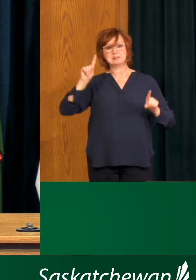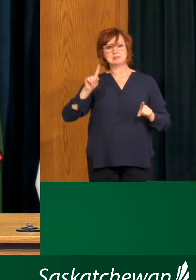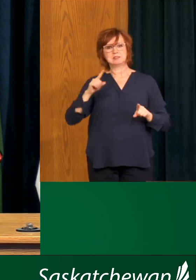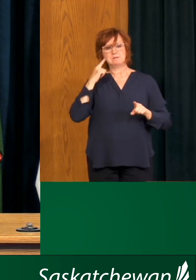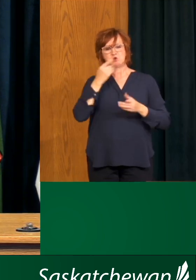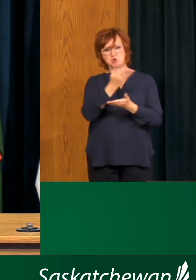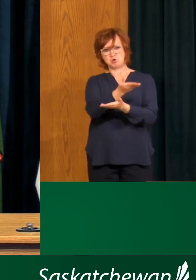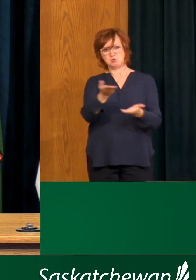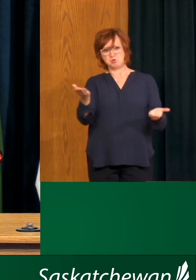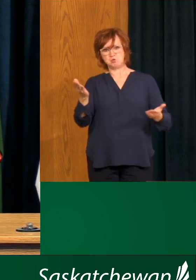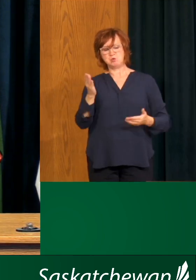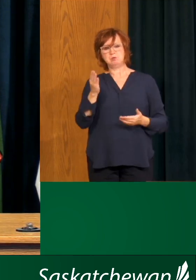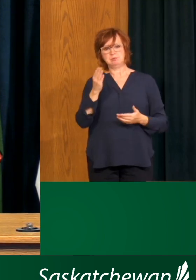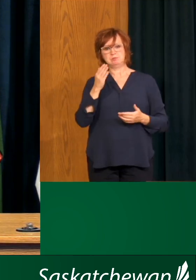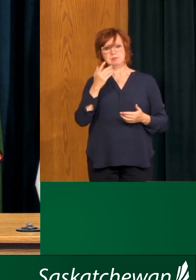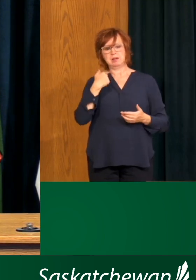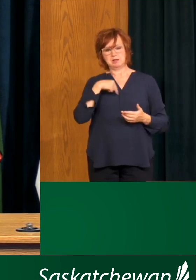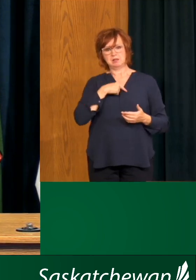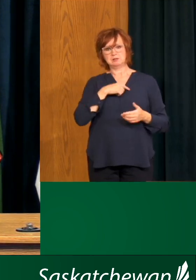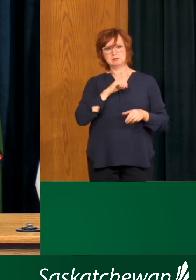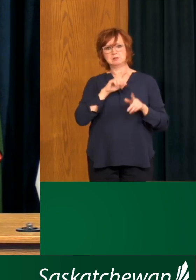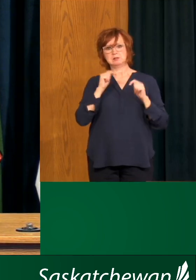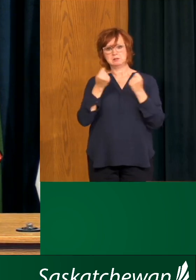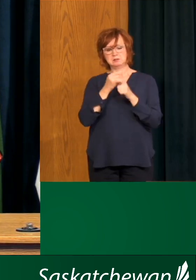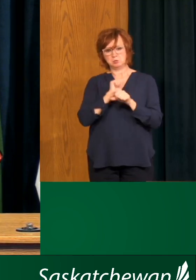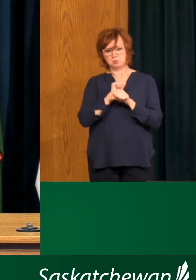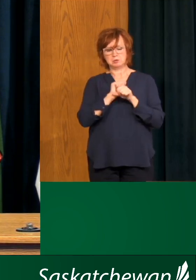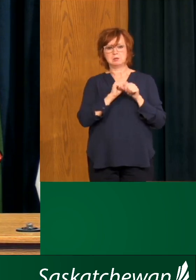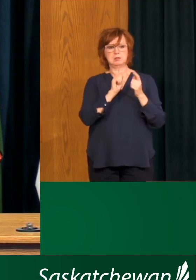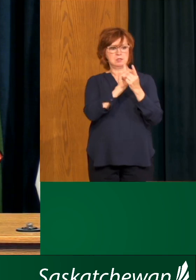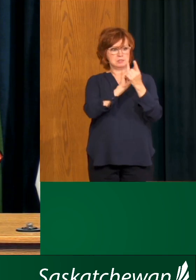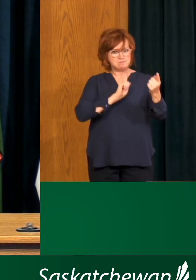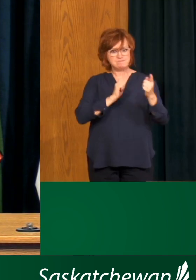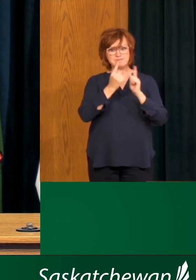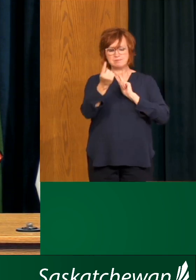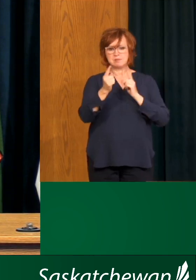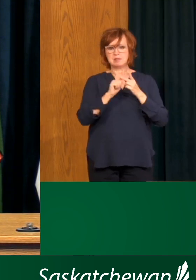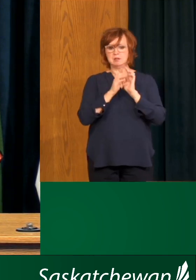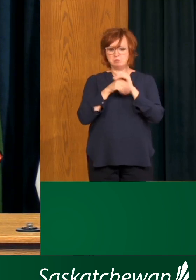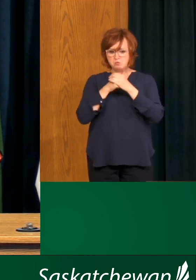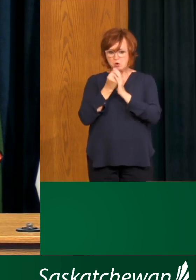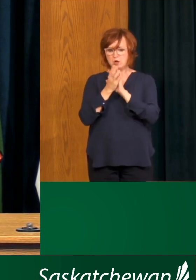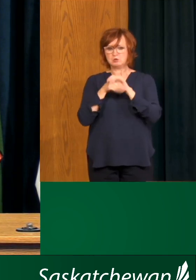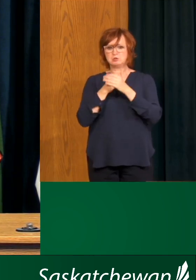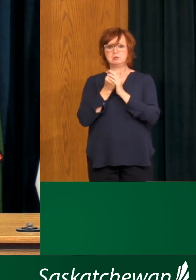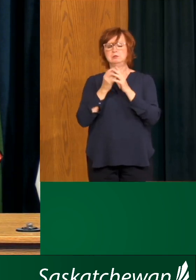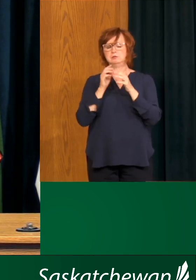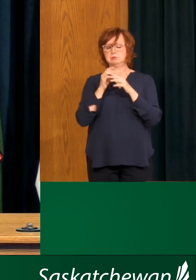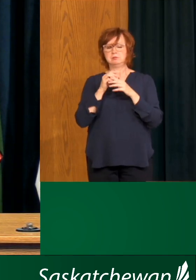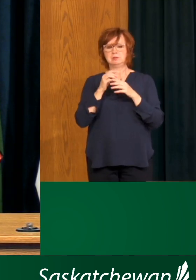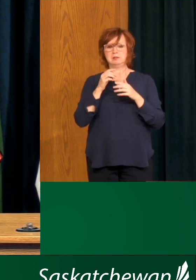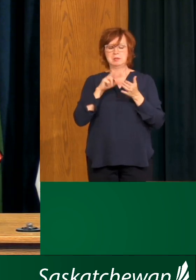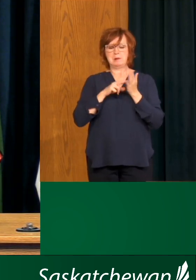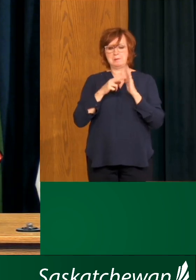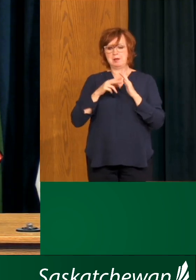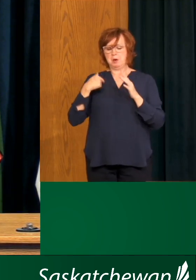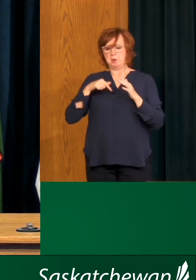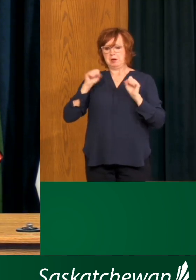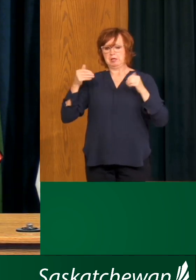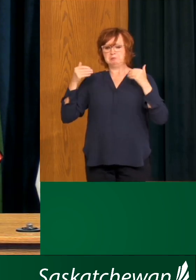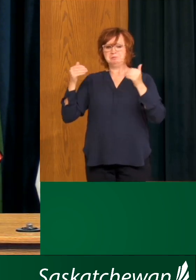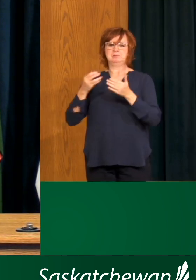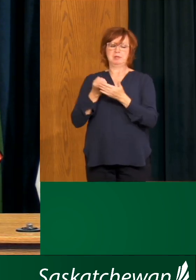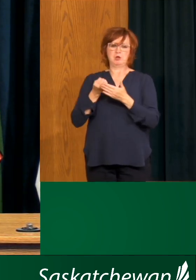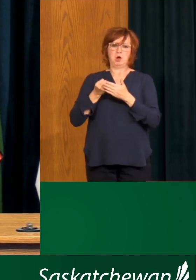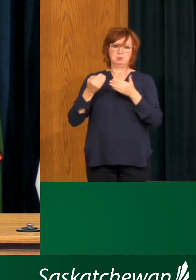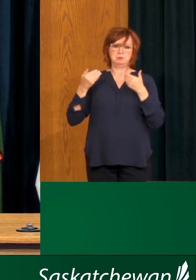to practice our physical distancing, practice good hand hygiene. We can do that. We can reopen the economy, and we can most